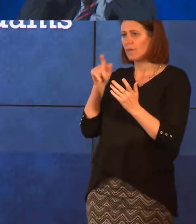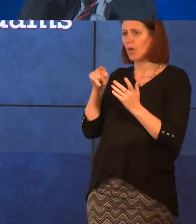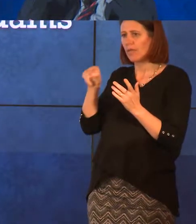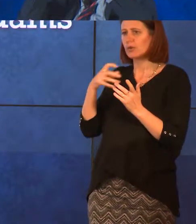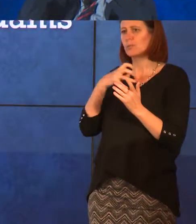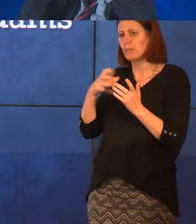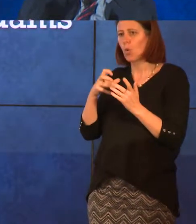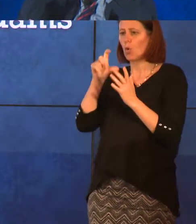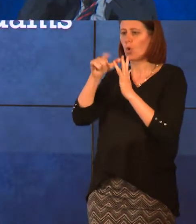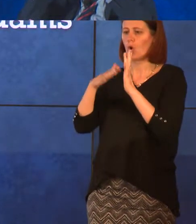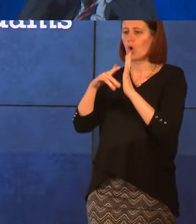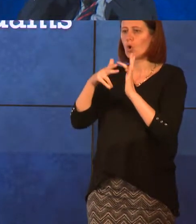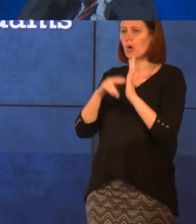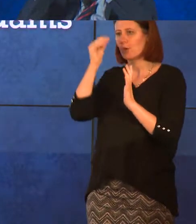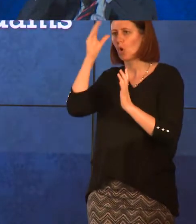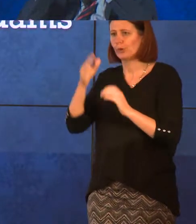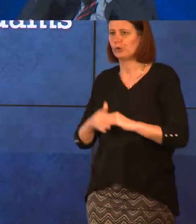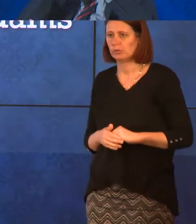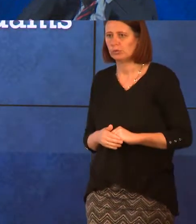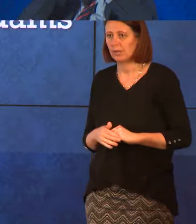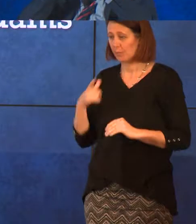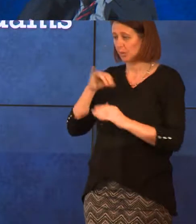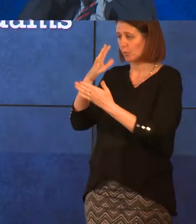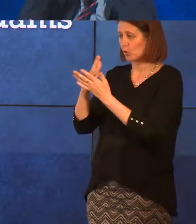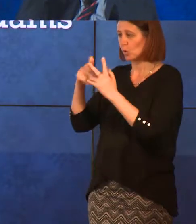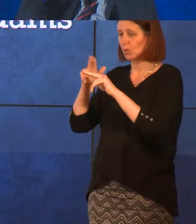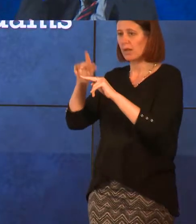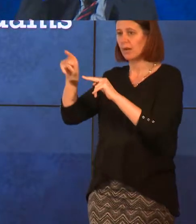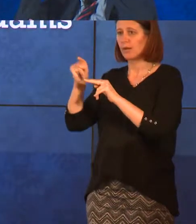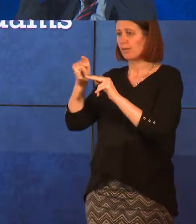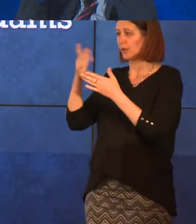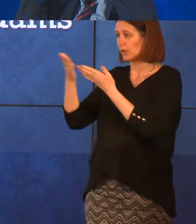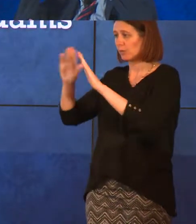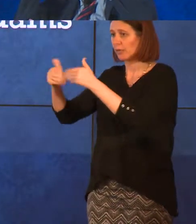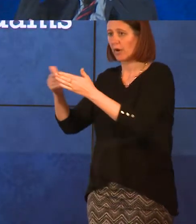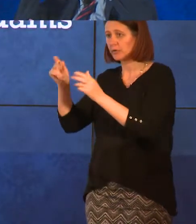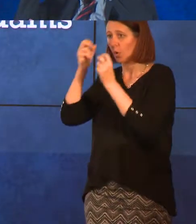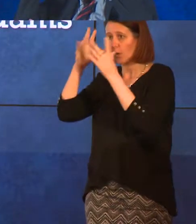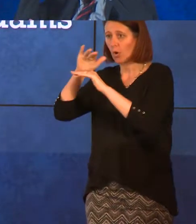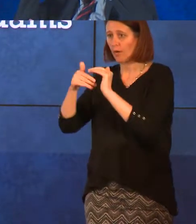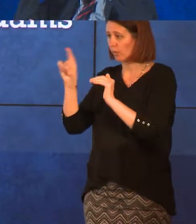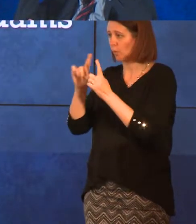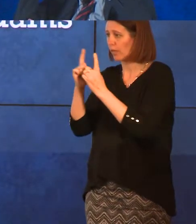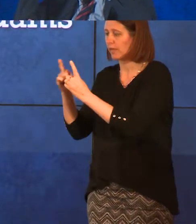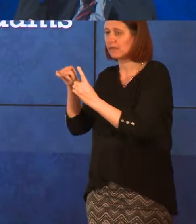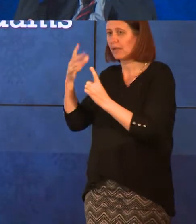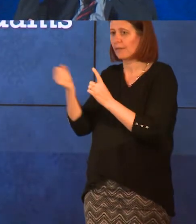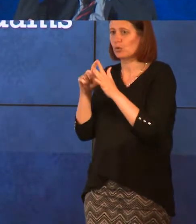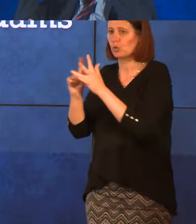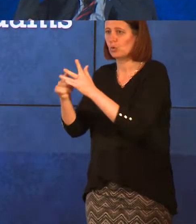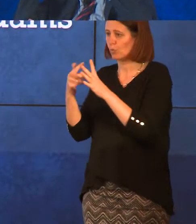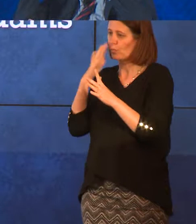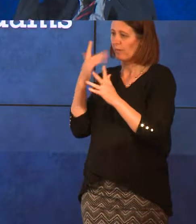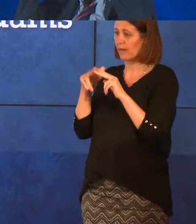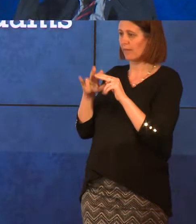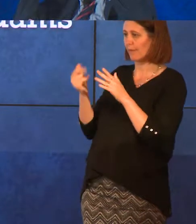common knowledge, because I don't know if service providers are aware of their consumer law rights and the sort of things they have to be doing in terms of responding to complaints